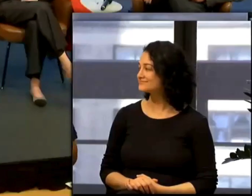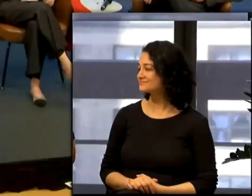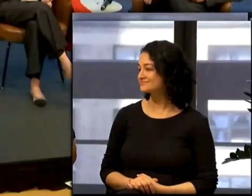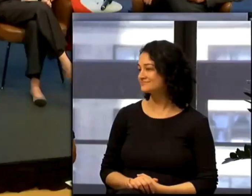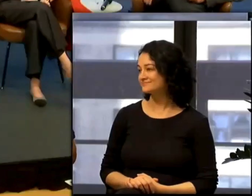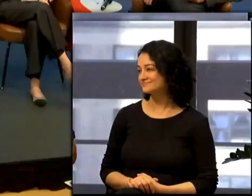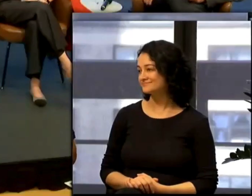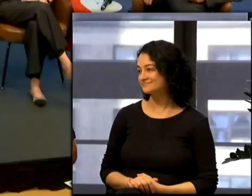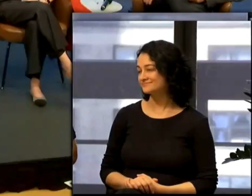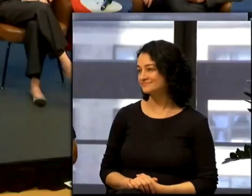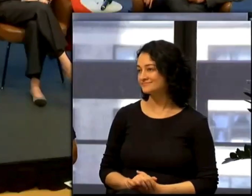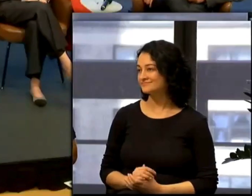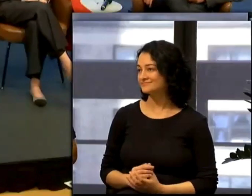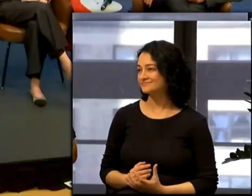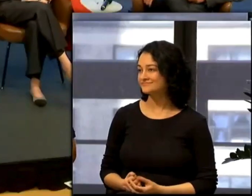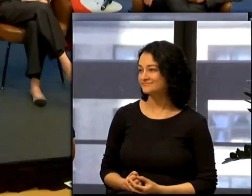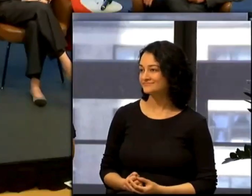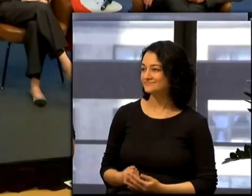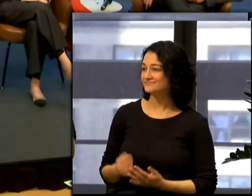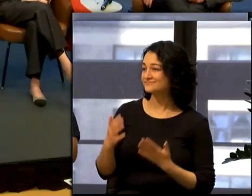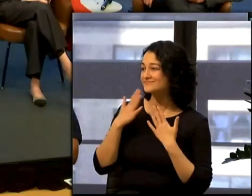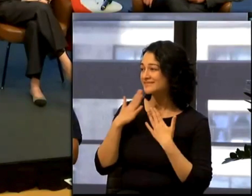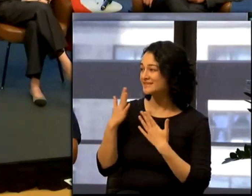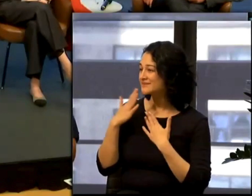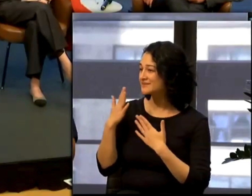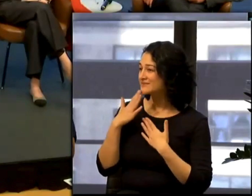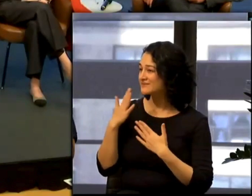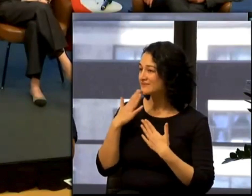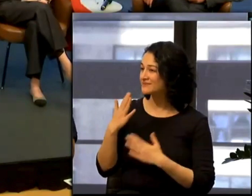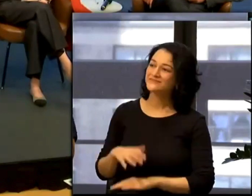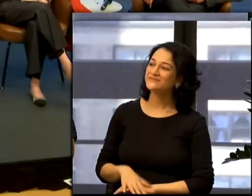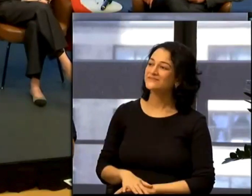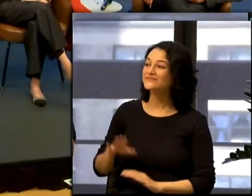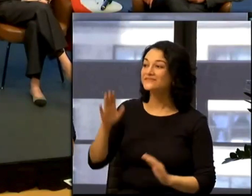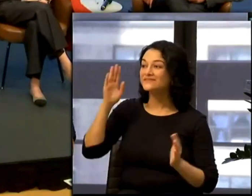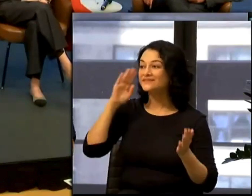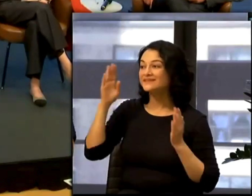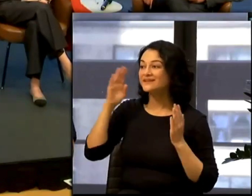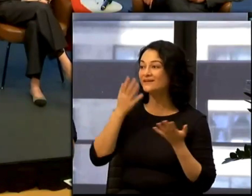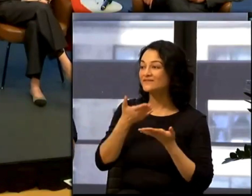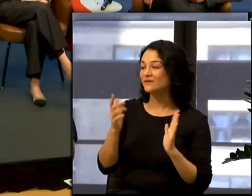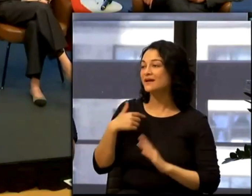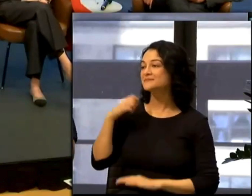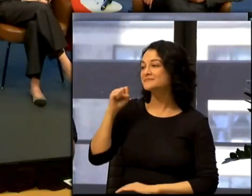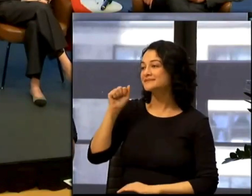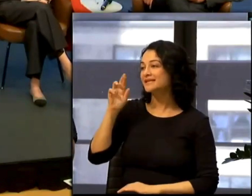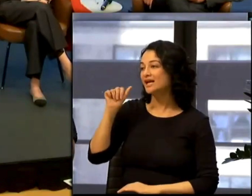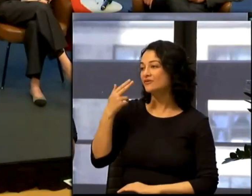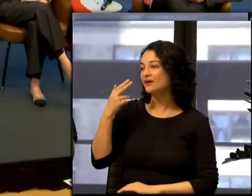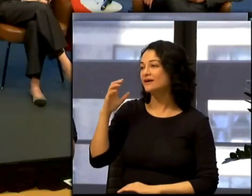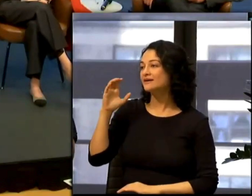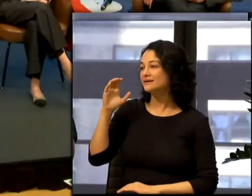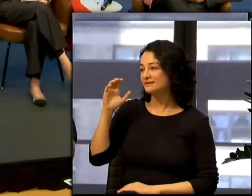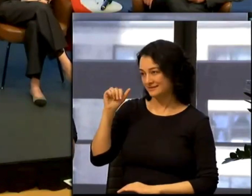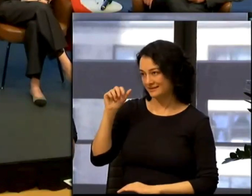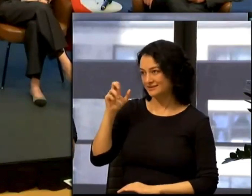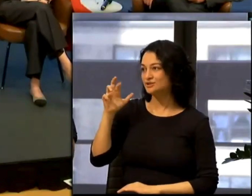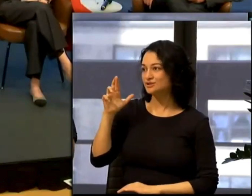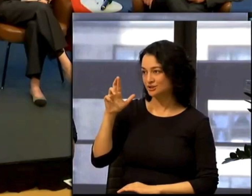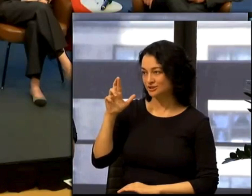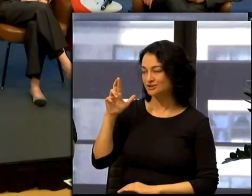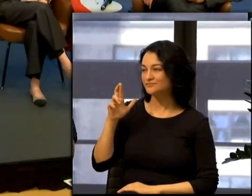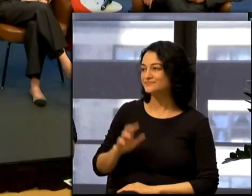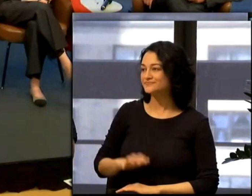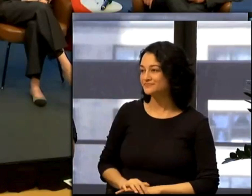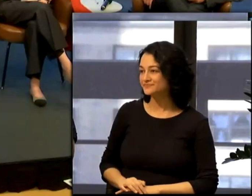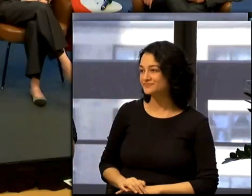Thank you. Hi, everyone. My name is Sara Cantor. I use she, hers pronouns. I am the leader of a design firm